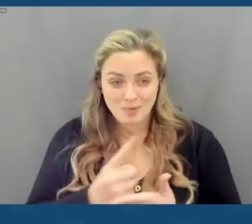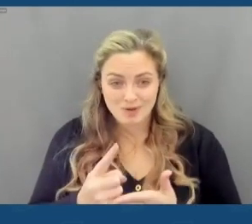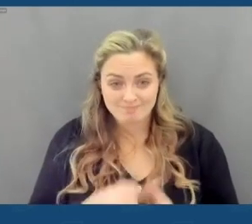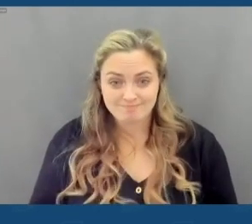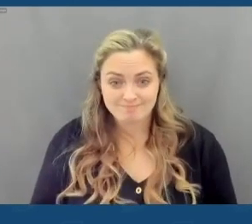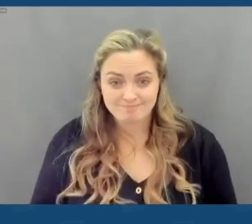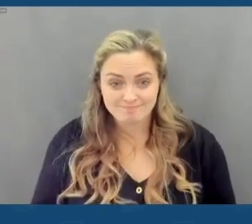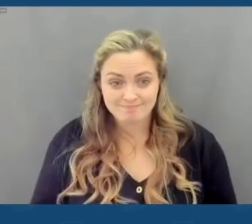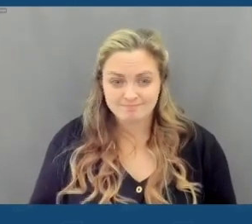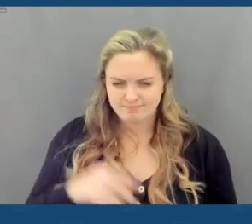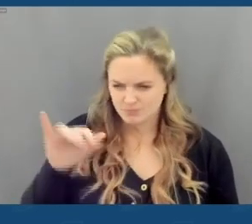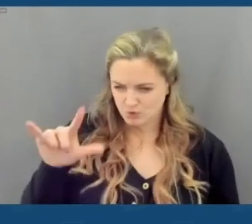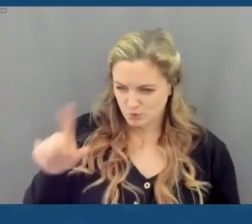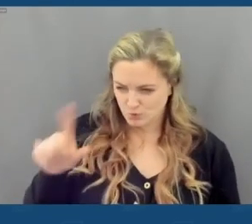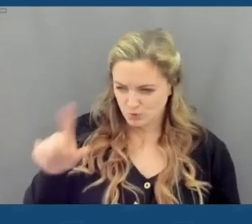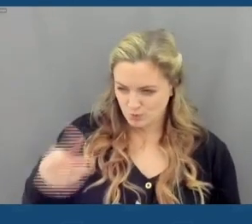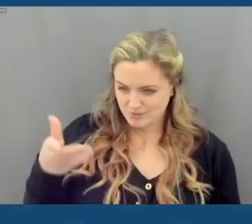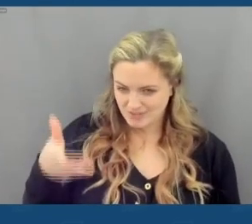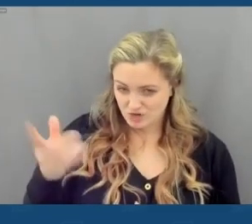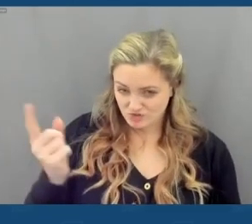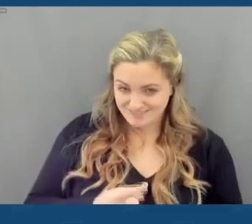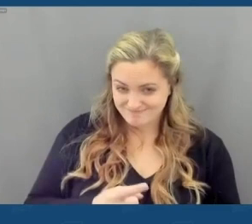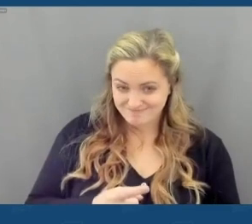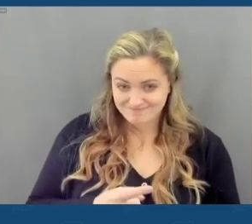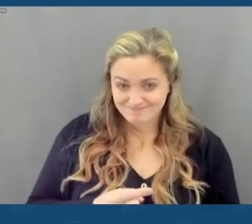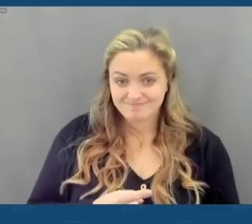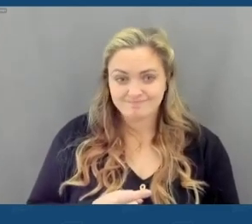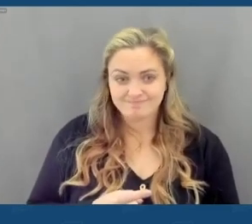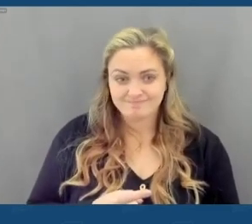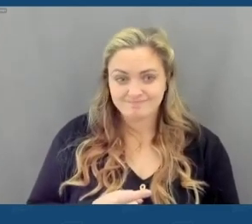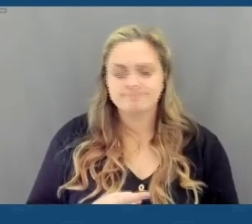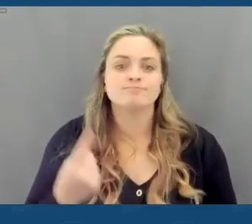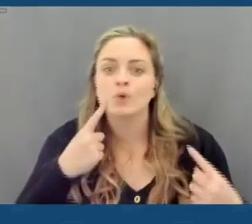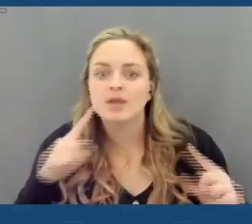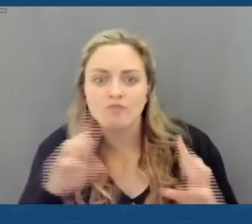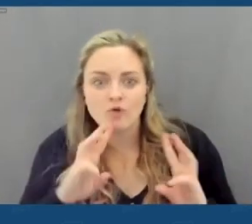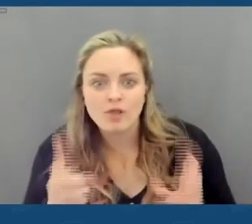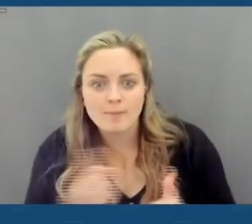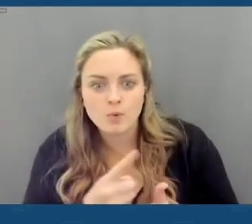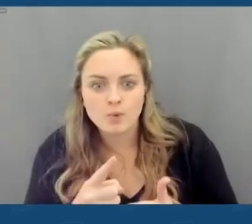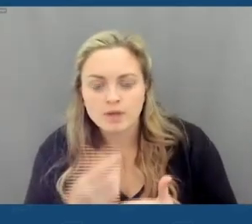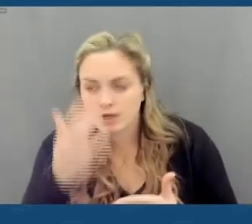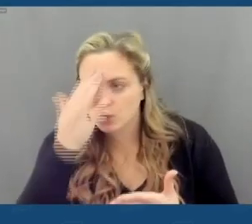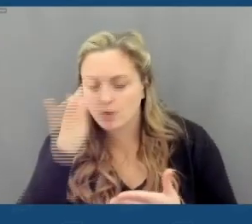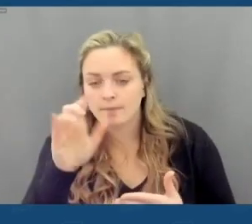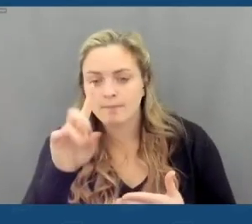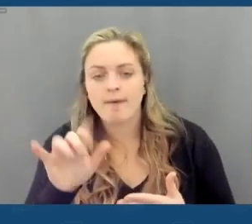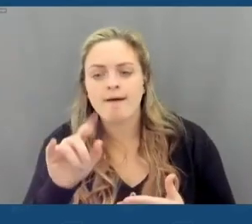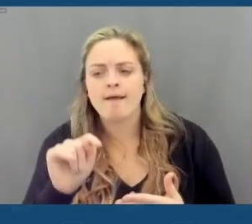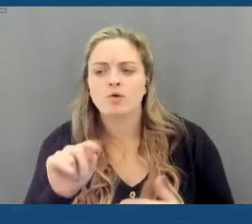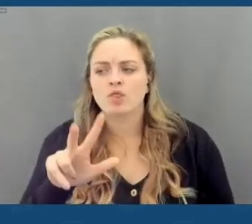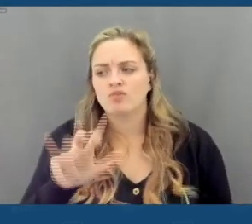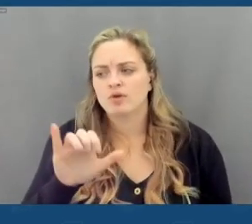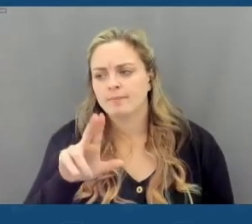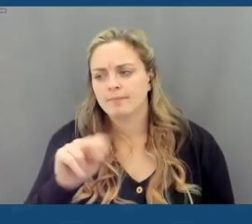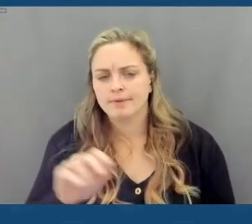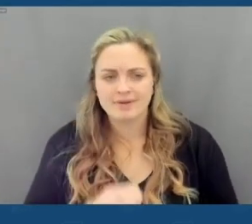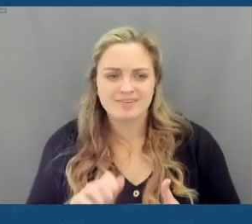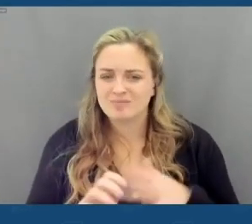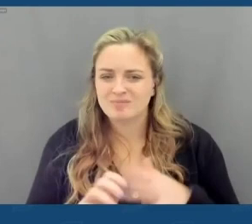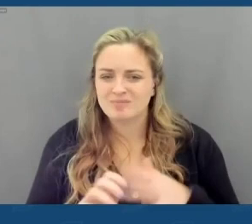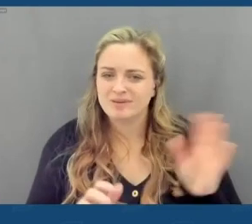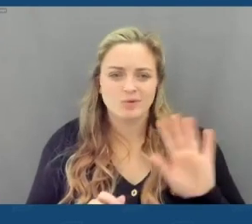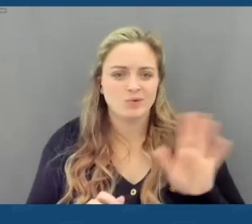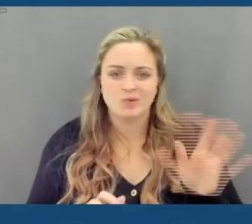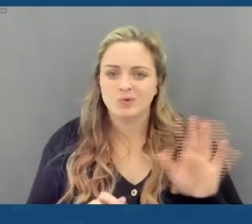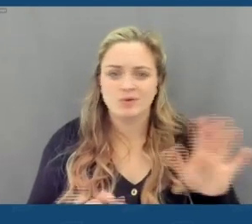there, right, Julie? What am I going to announce for Climate Week? I knew that we had a bond act that was about $3 billion. I said, no, where I come from, we go bigger,